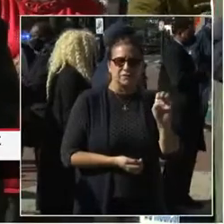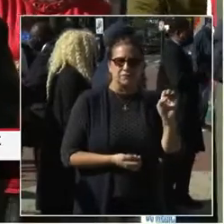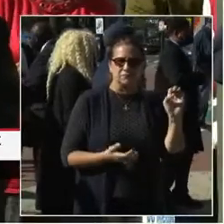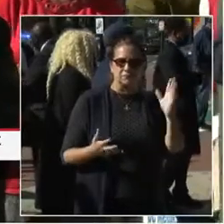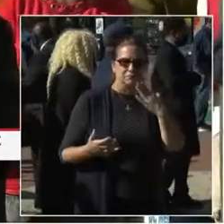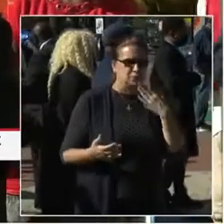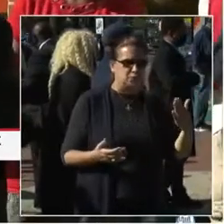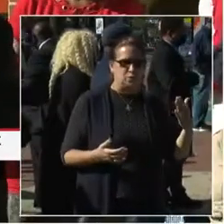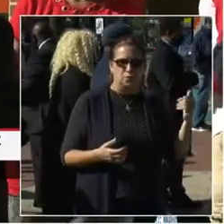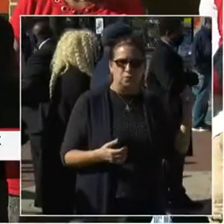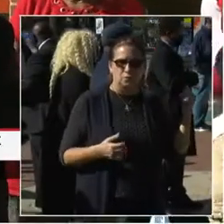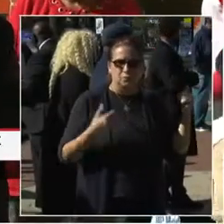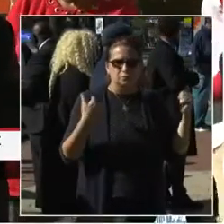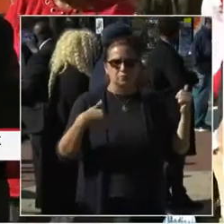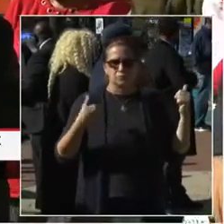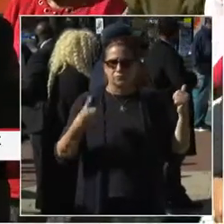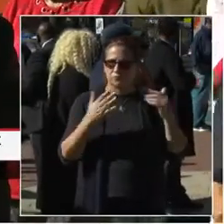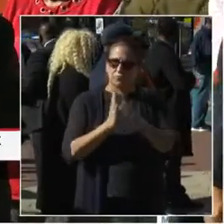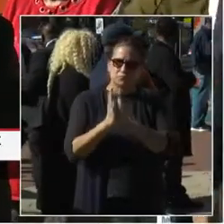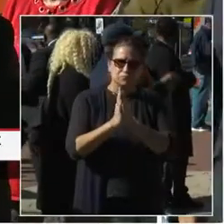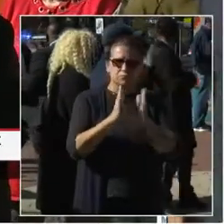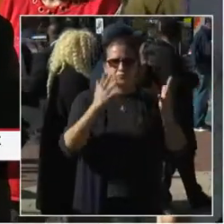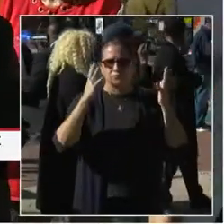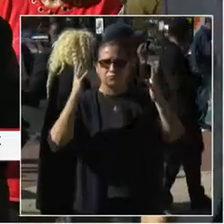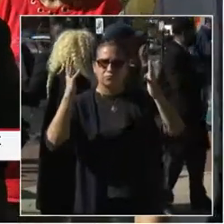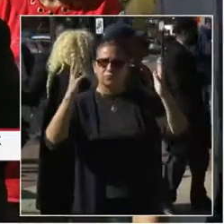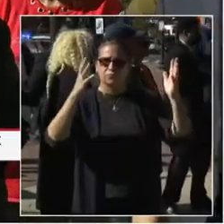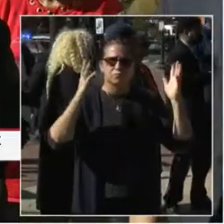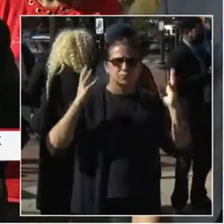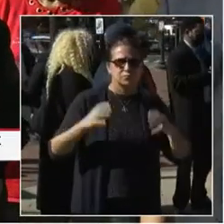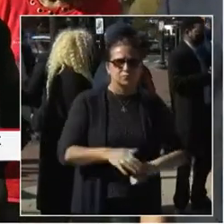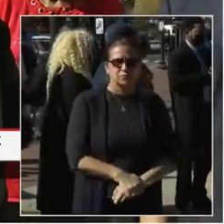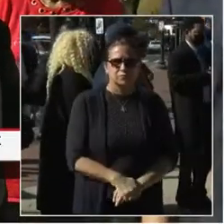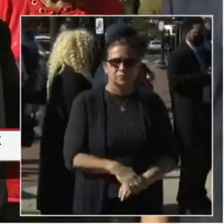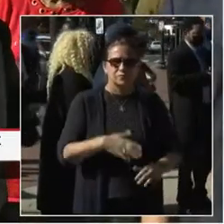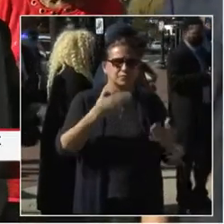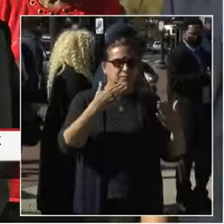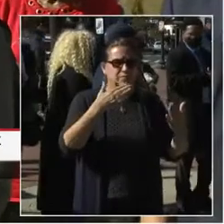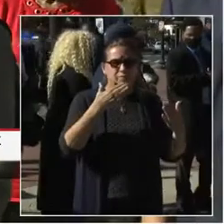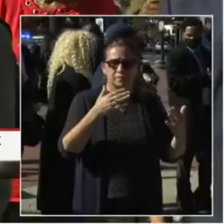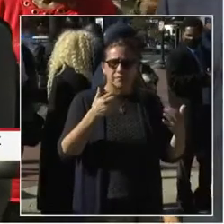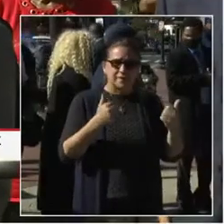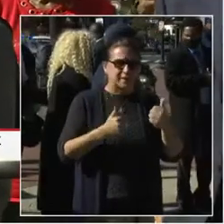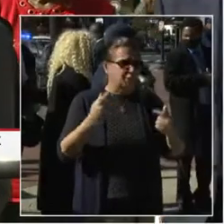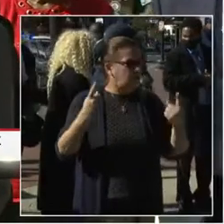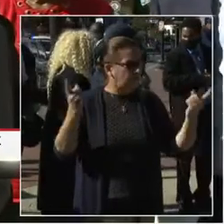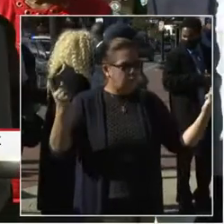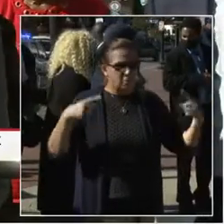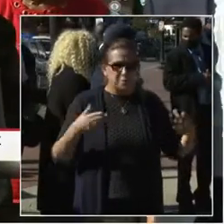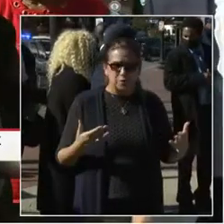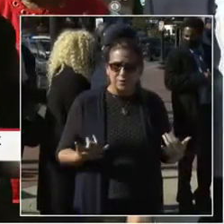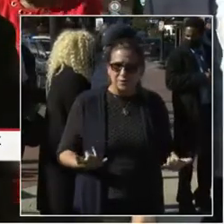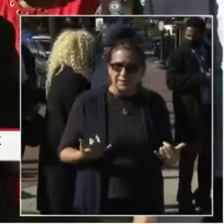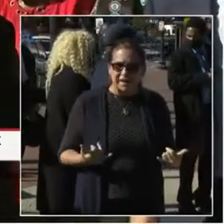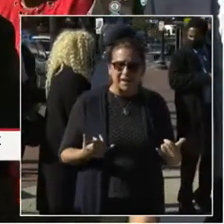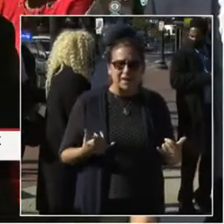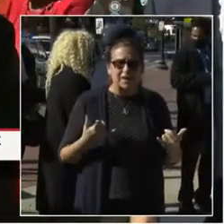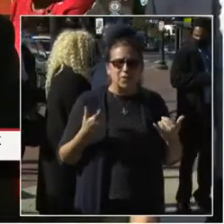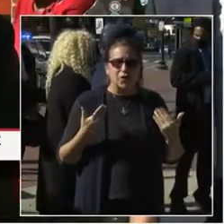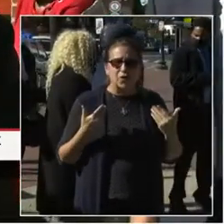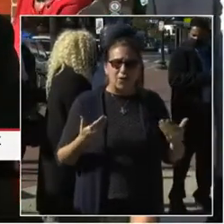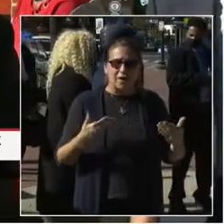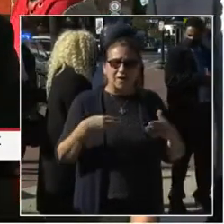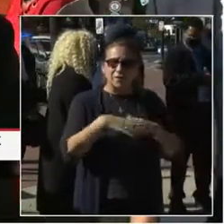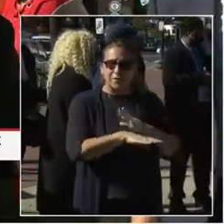Restaurant Week, and everybody assembled. We're about to go into the fish scale for a tasting.